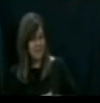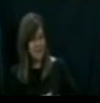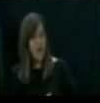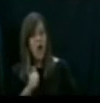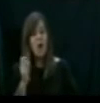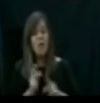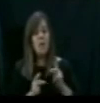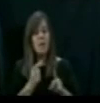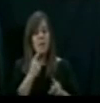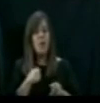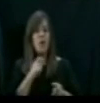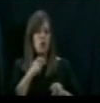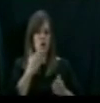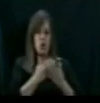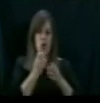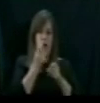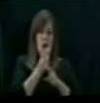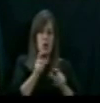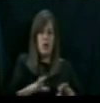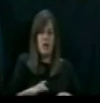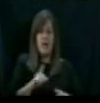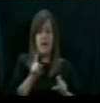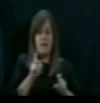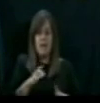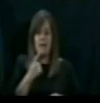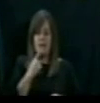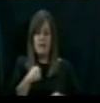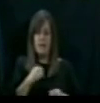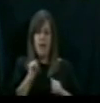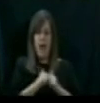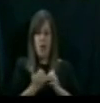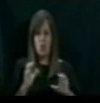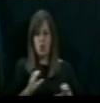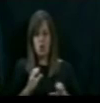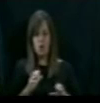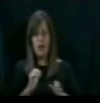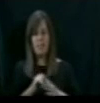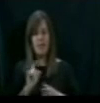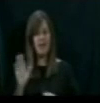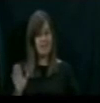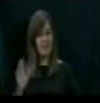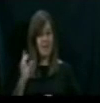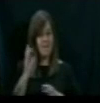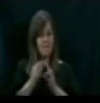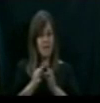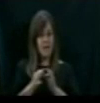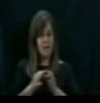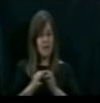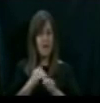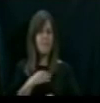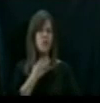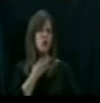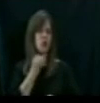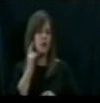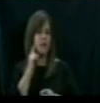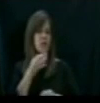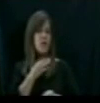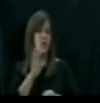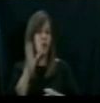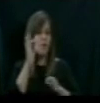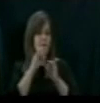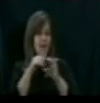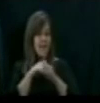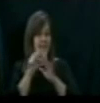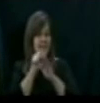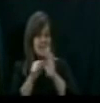say we need a good annual test to tell us how we're doing. That's where their faith is. I'm curious if people put their faith in the state tests because they don't trust